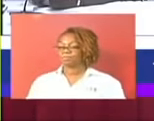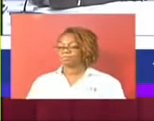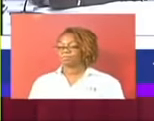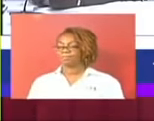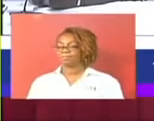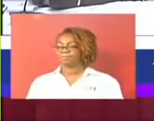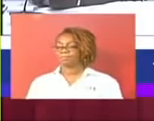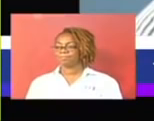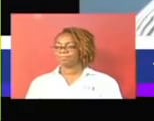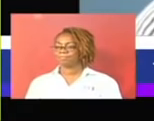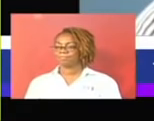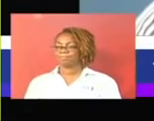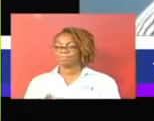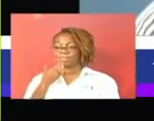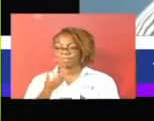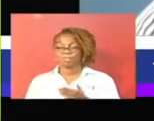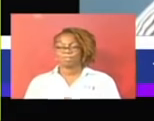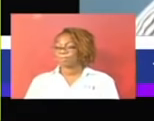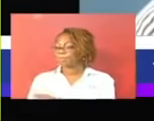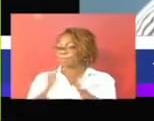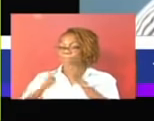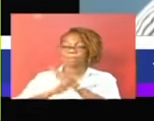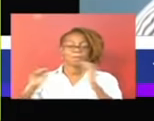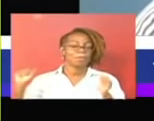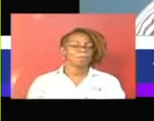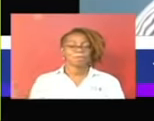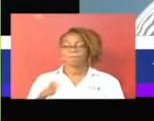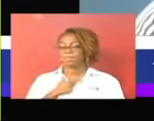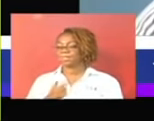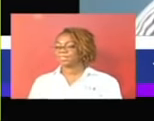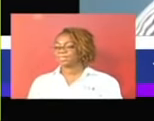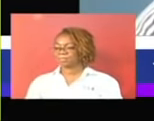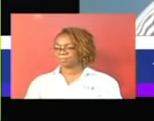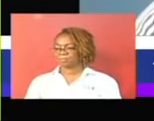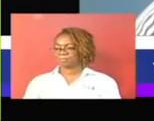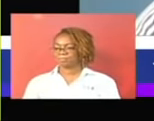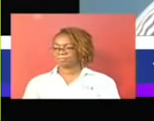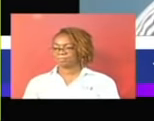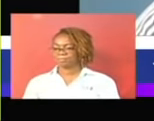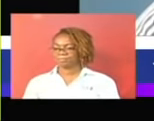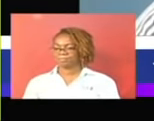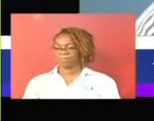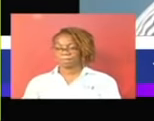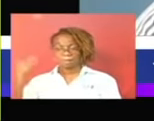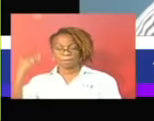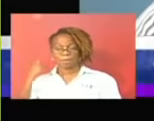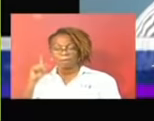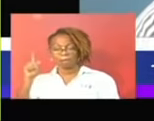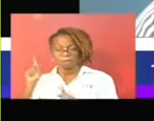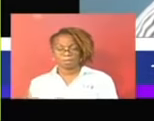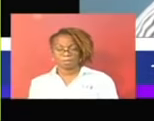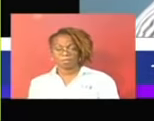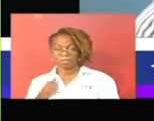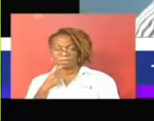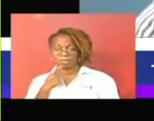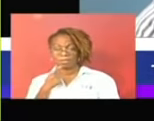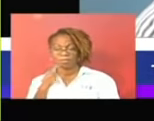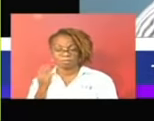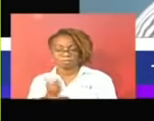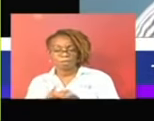Hi, good morning, everyone. Sonolala, TTT News. Mr. Siramsing, I know you would have indicated that some areas would have seen some sort